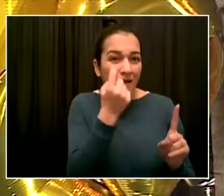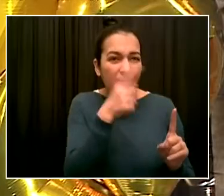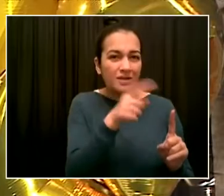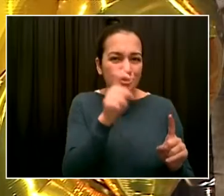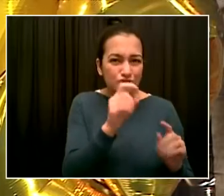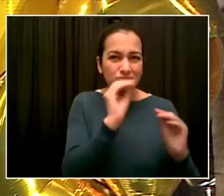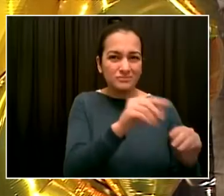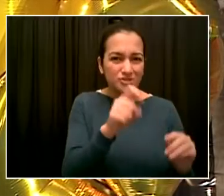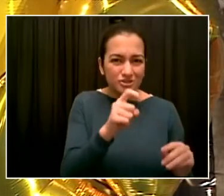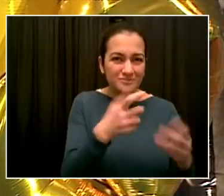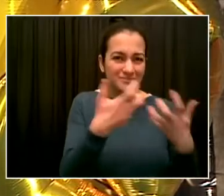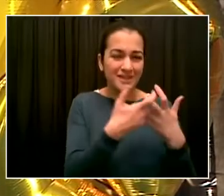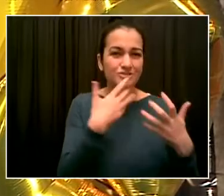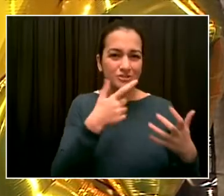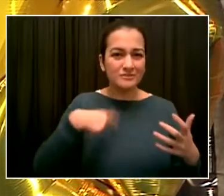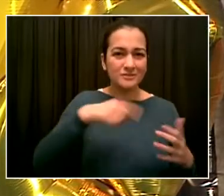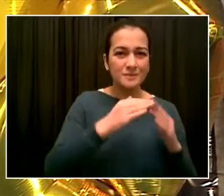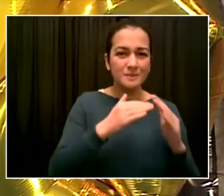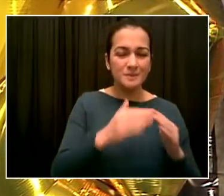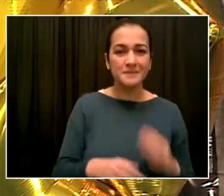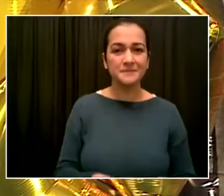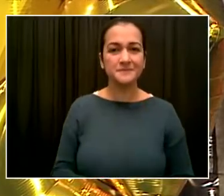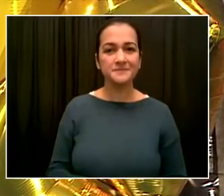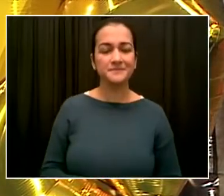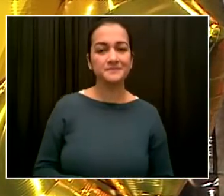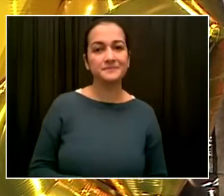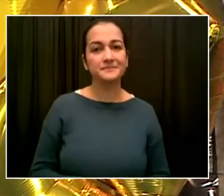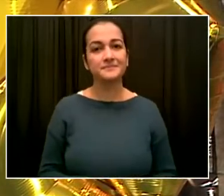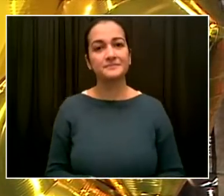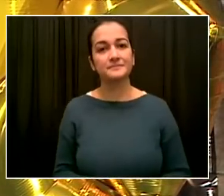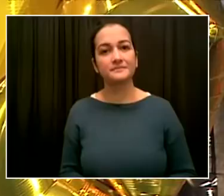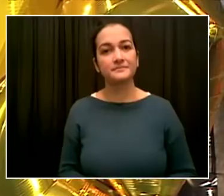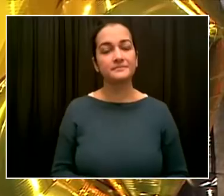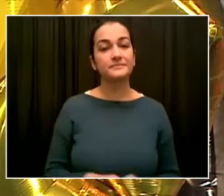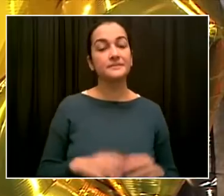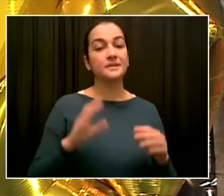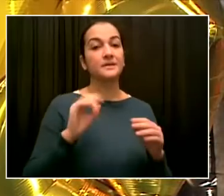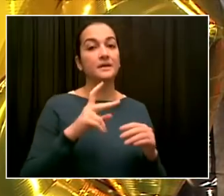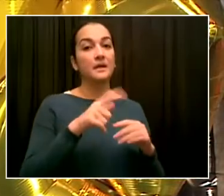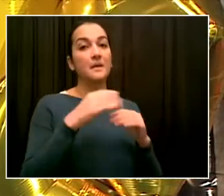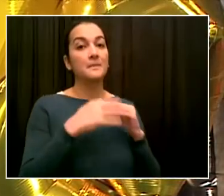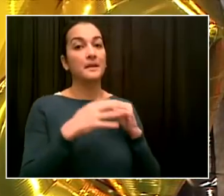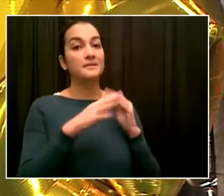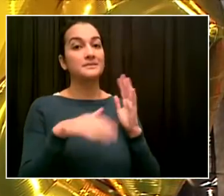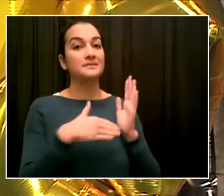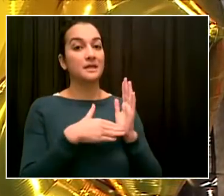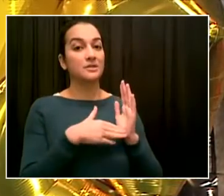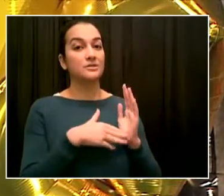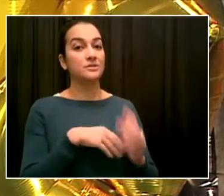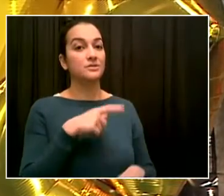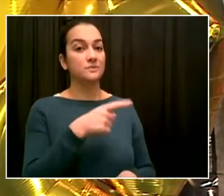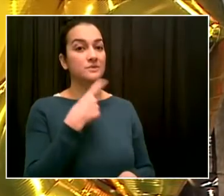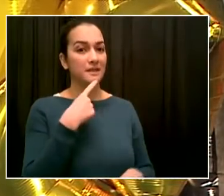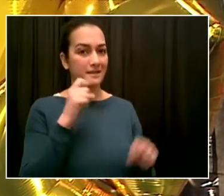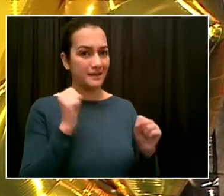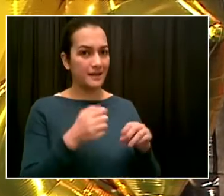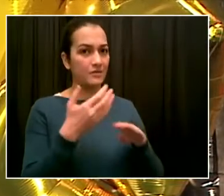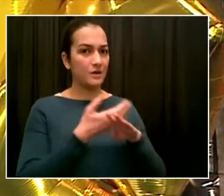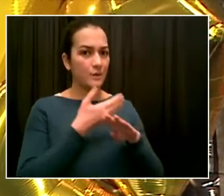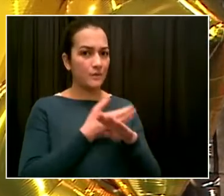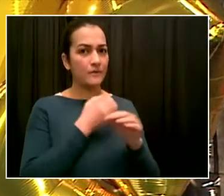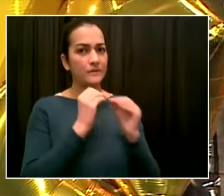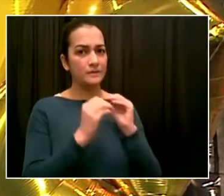without the rezoning. And they're only going to be leasing a third of the for-profit tower